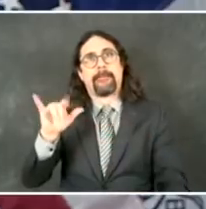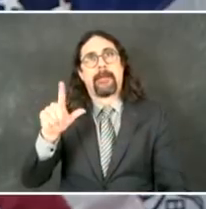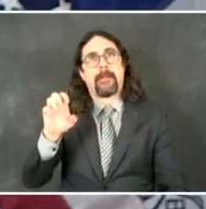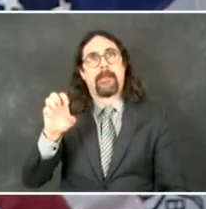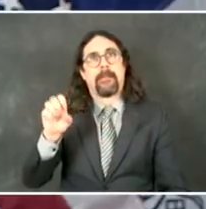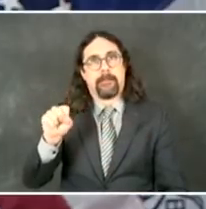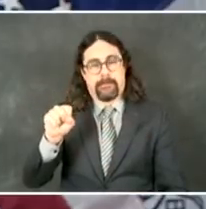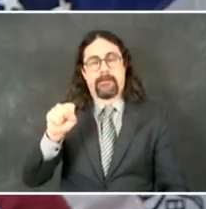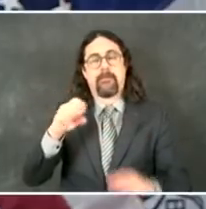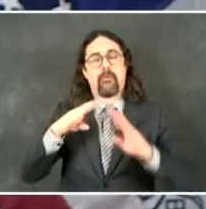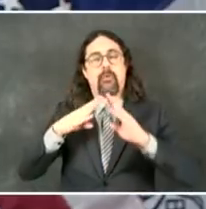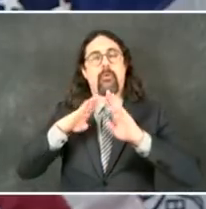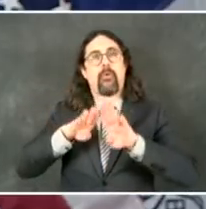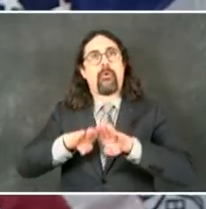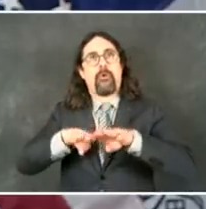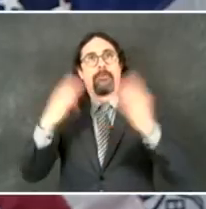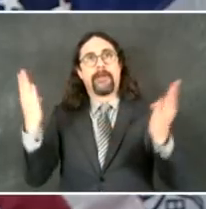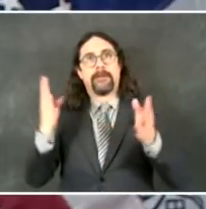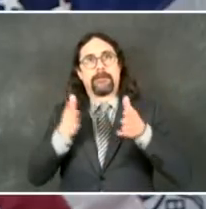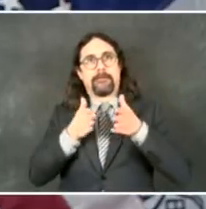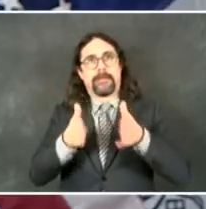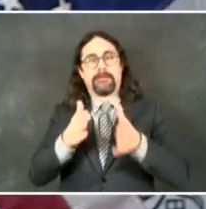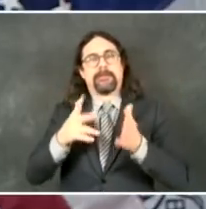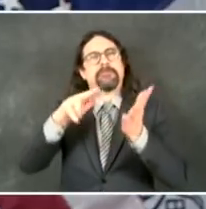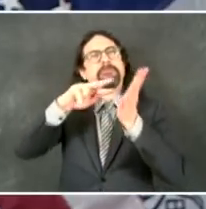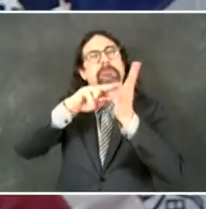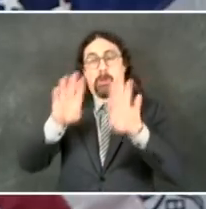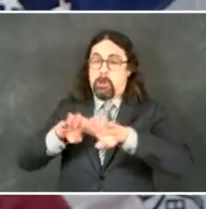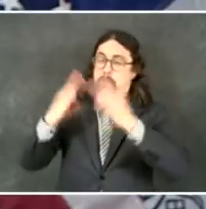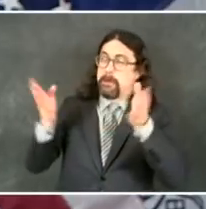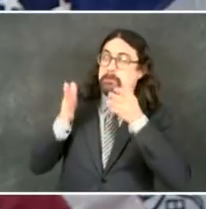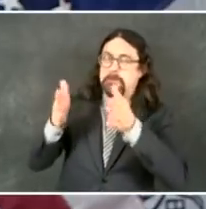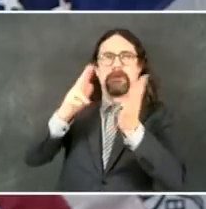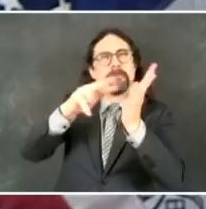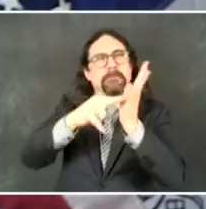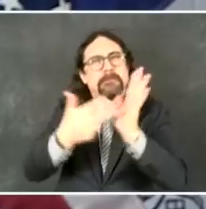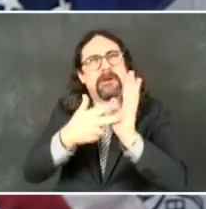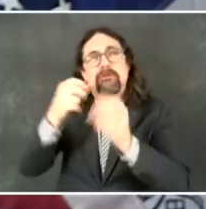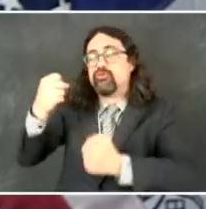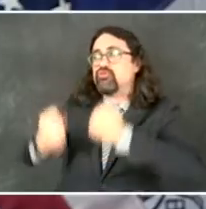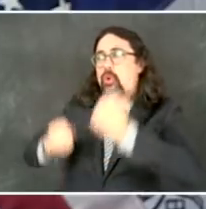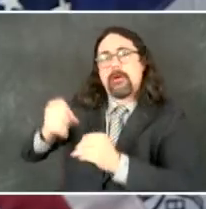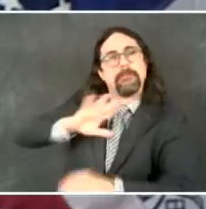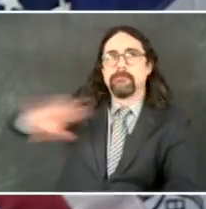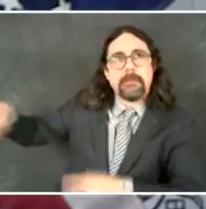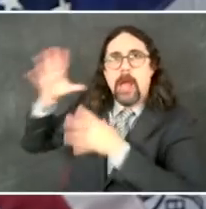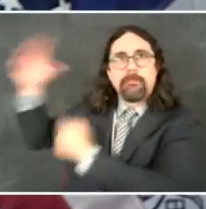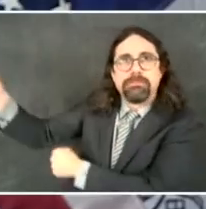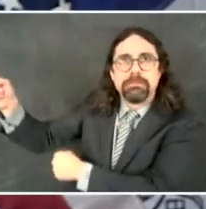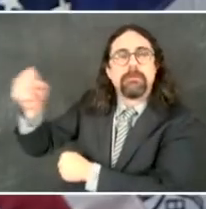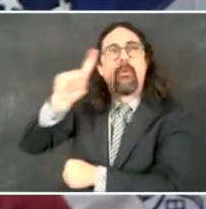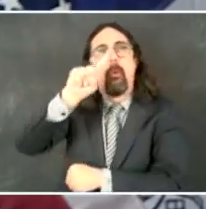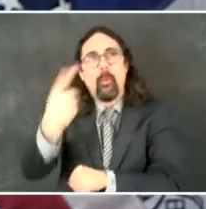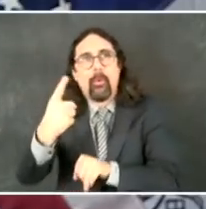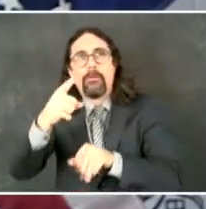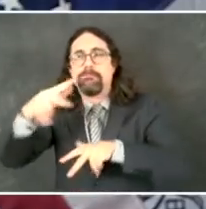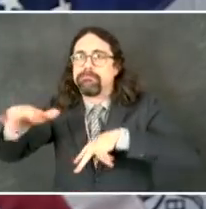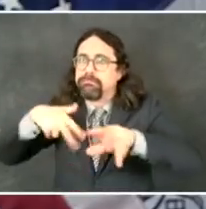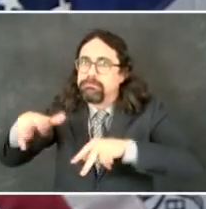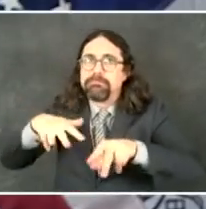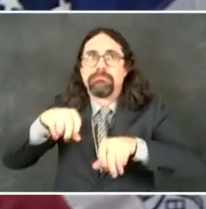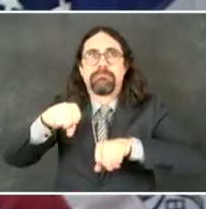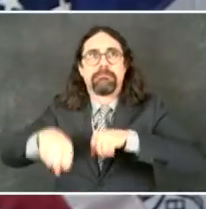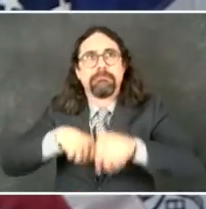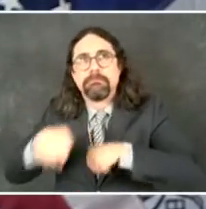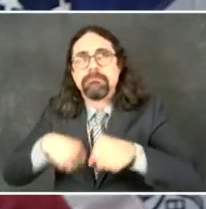as this crisis continues, we're going to all work hard to keep it as short as possible. But during this crisis, the goal is to get up to 100